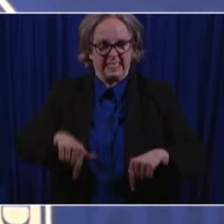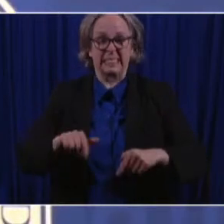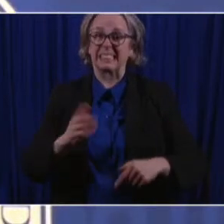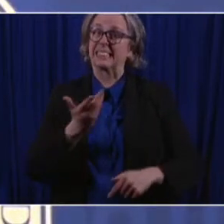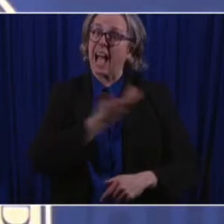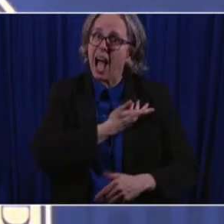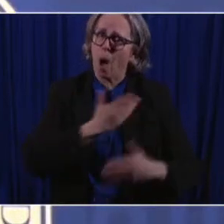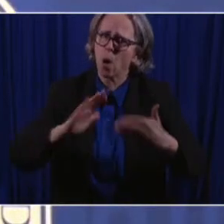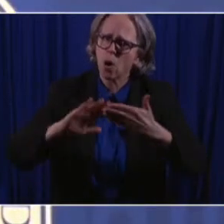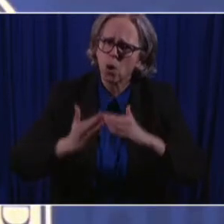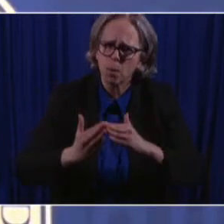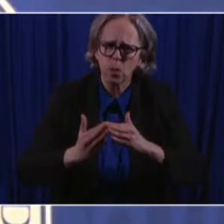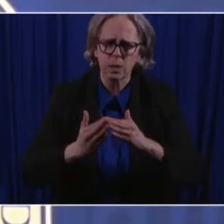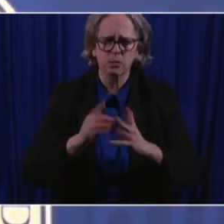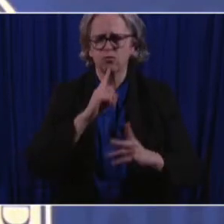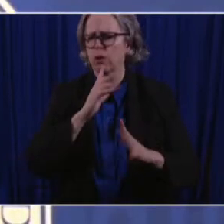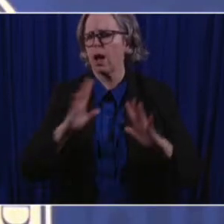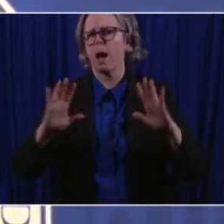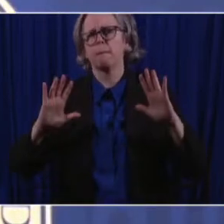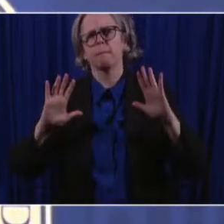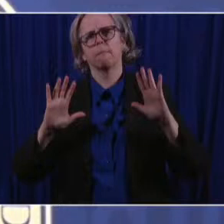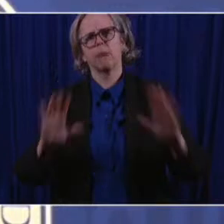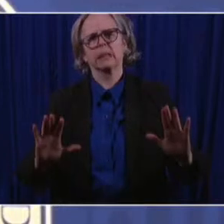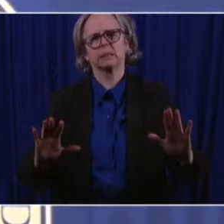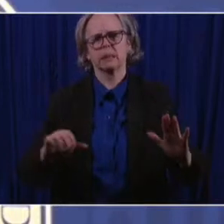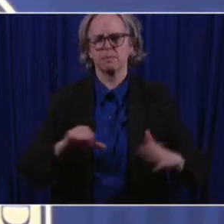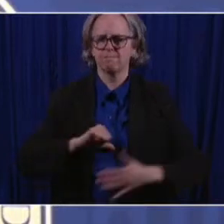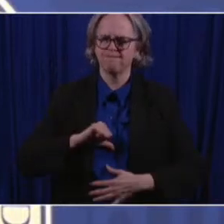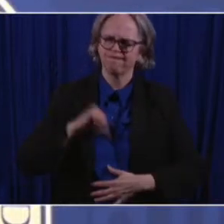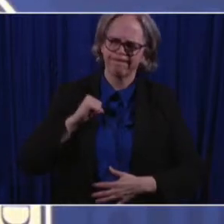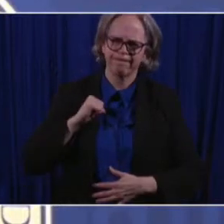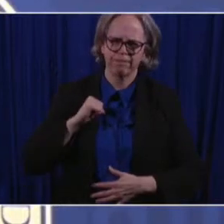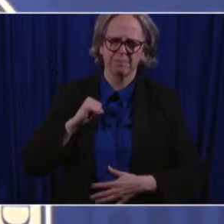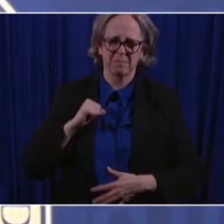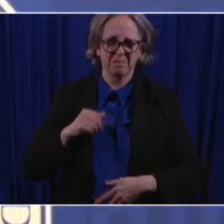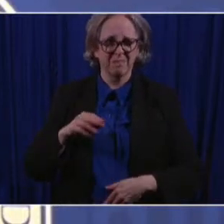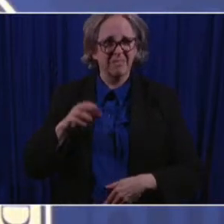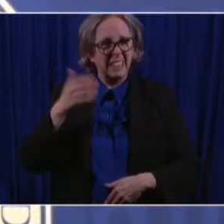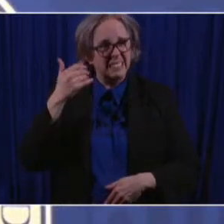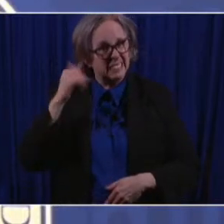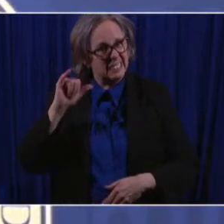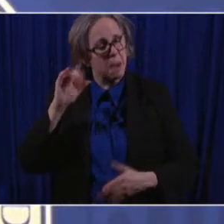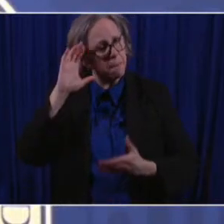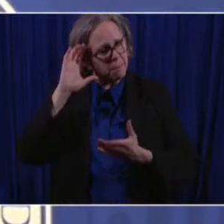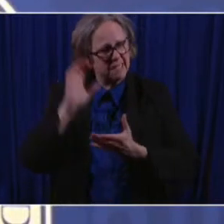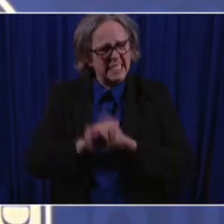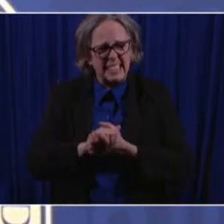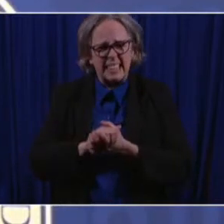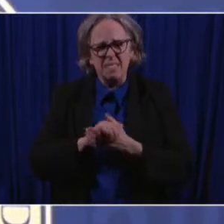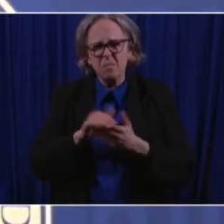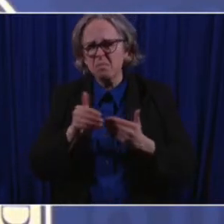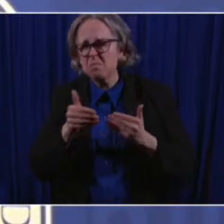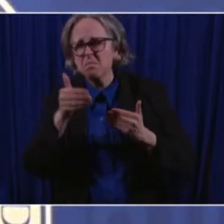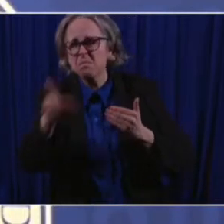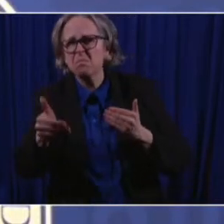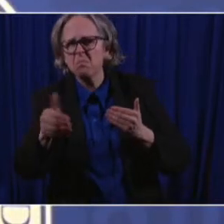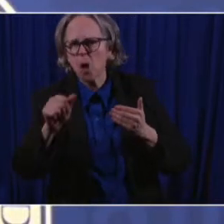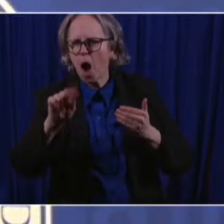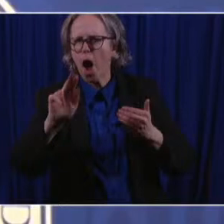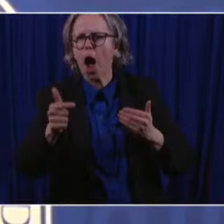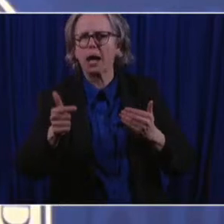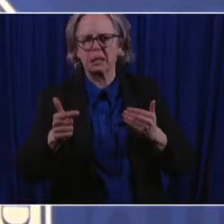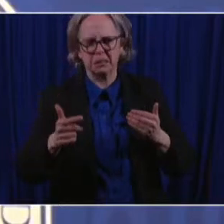do believe, again, as I've told the community, I still believe by August we will definitely see another side of